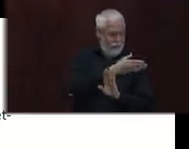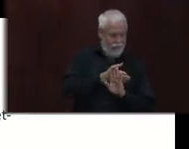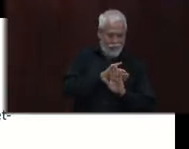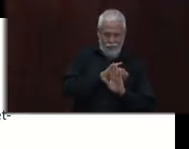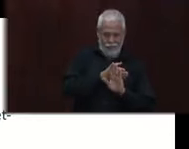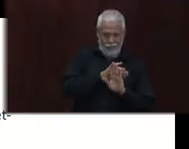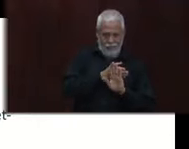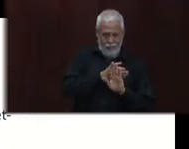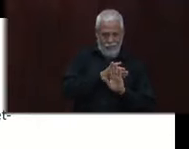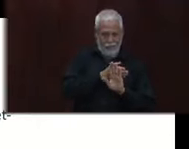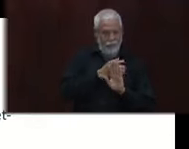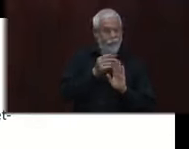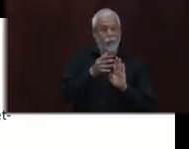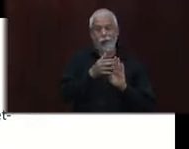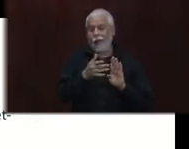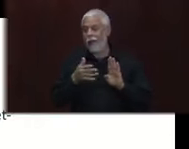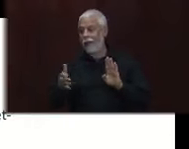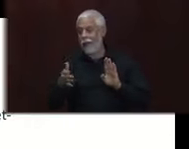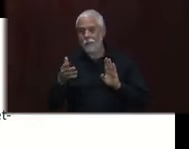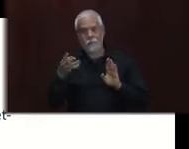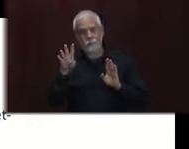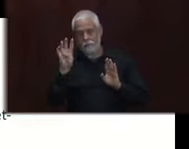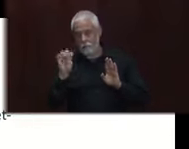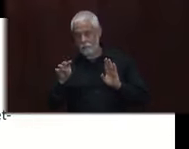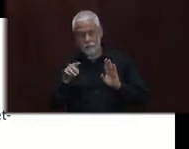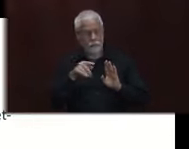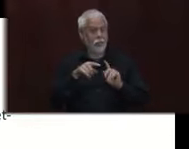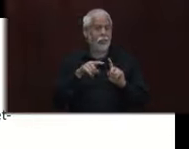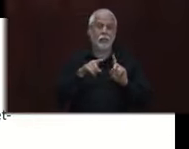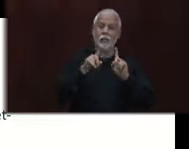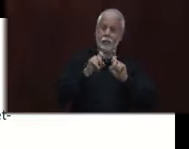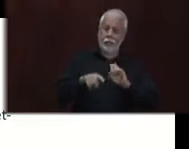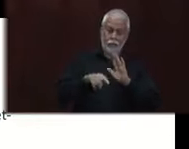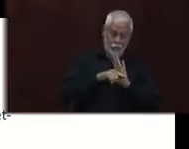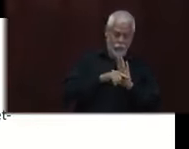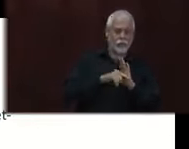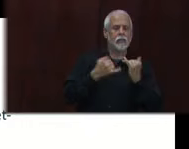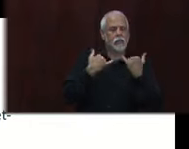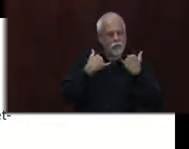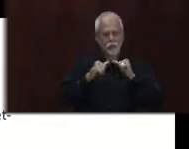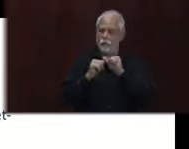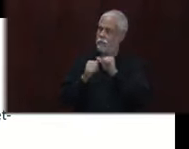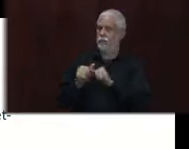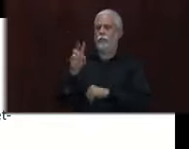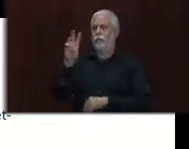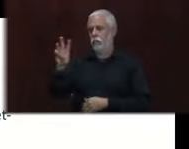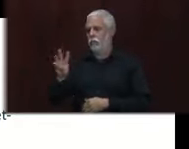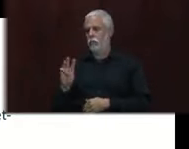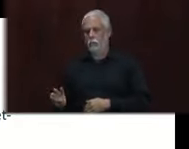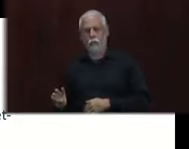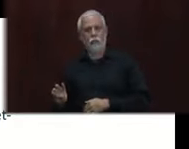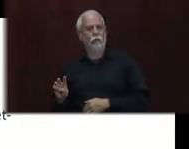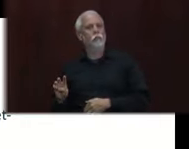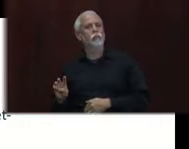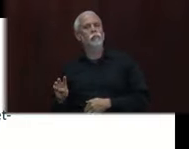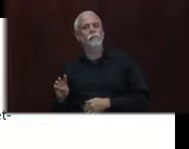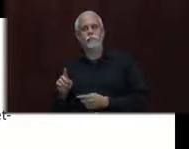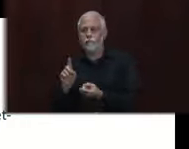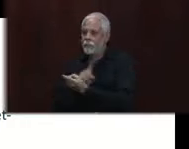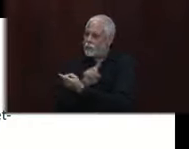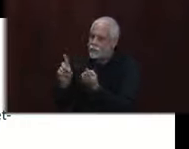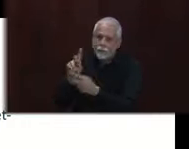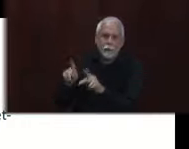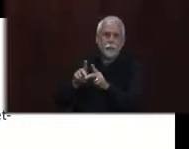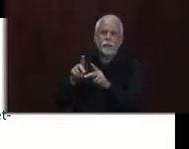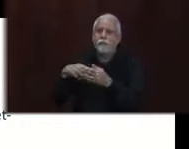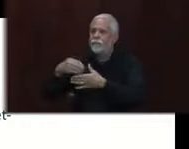time. But even if you receive a negative test, you should still practice the 3 W's when meeting with people outside